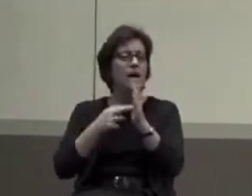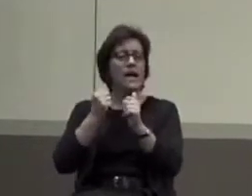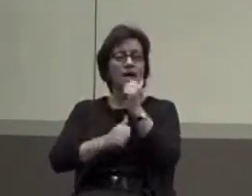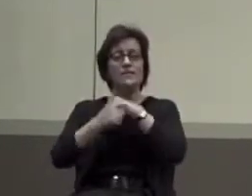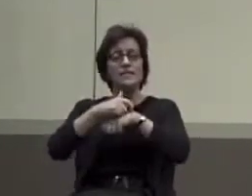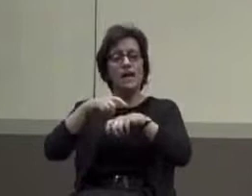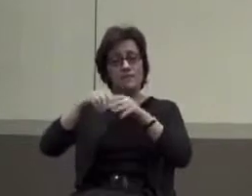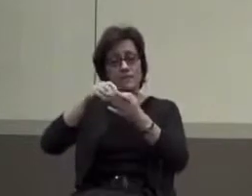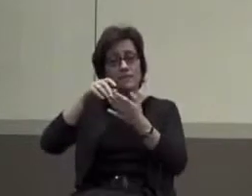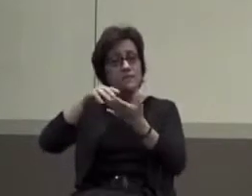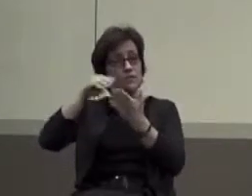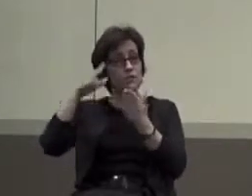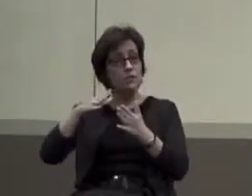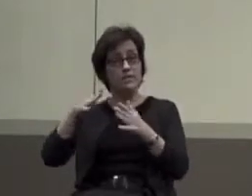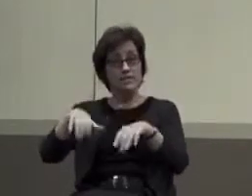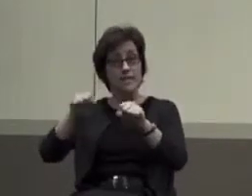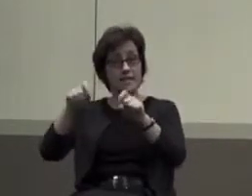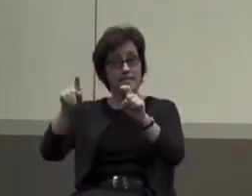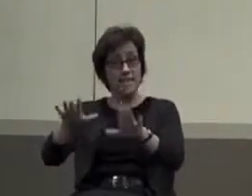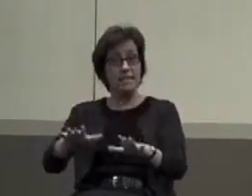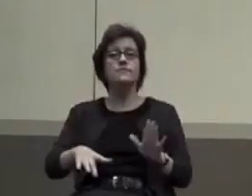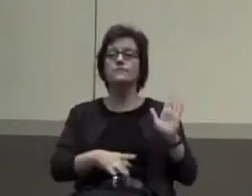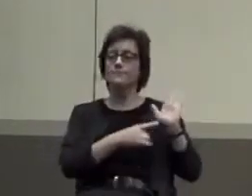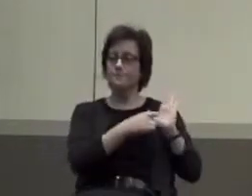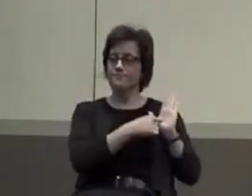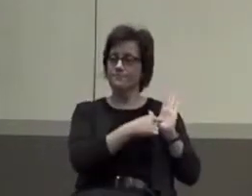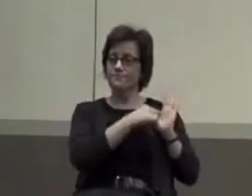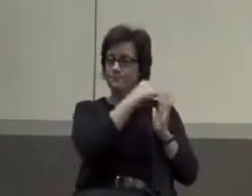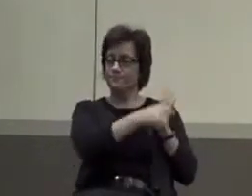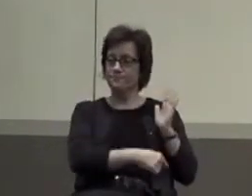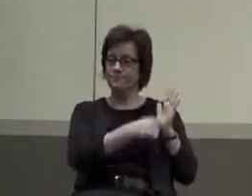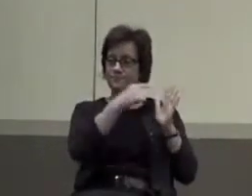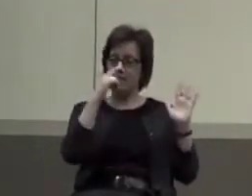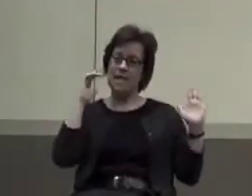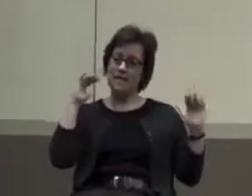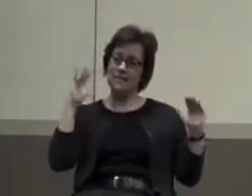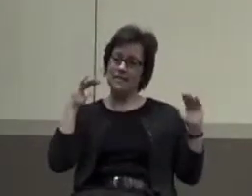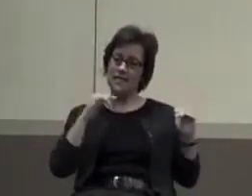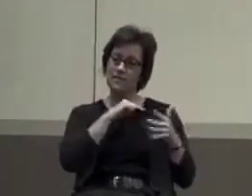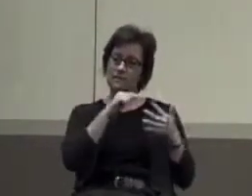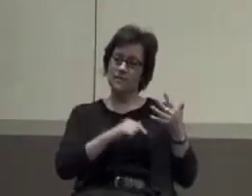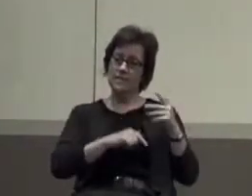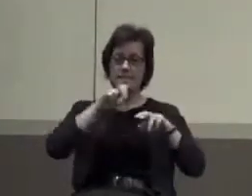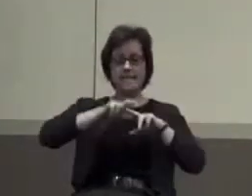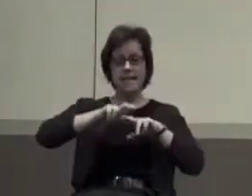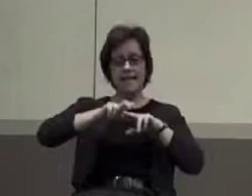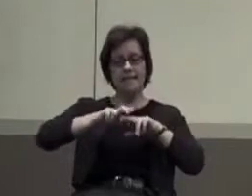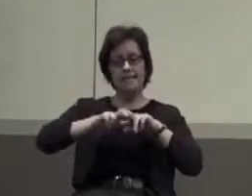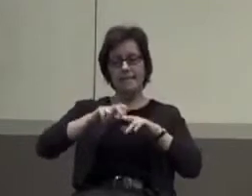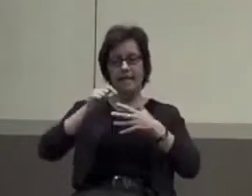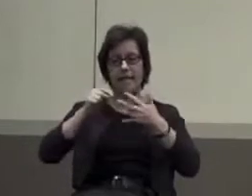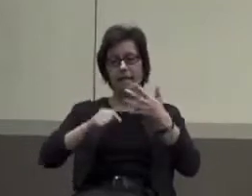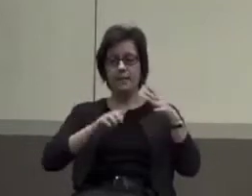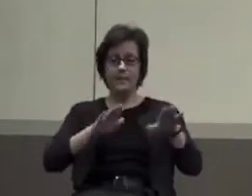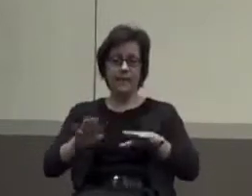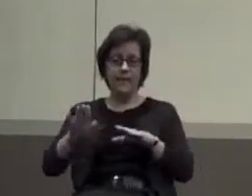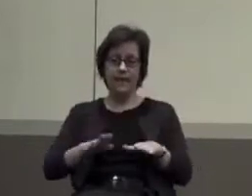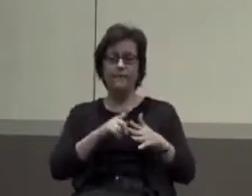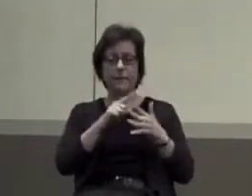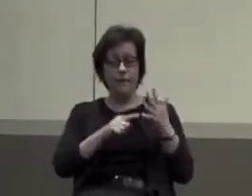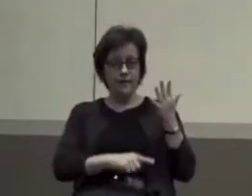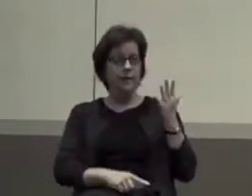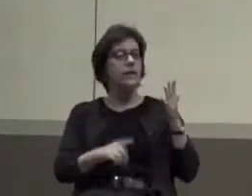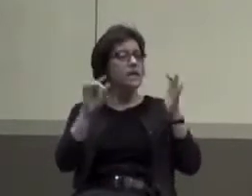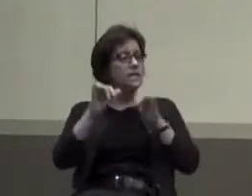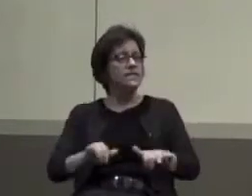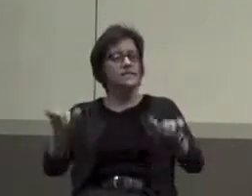test, they get instruction on how it is that they're expected to sit, how it is that they're expected to behave, and you have to be consistent. So if